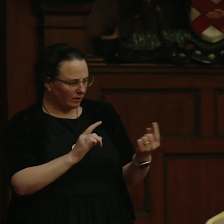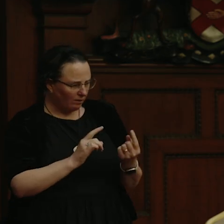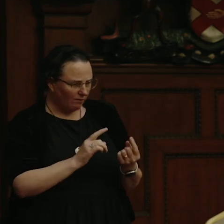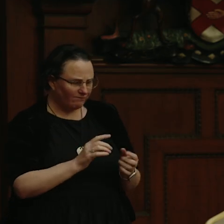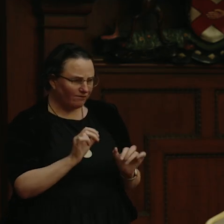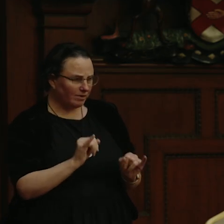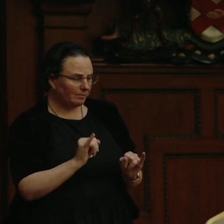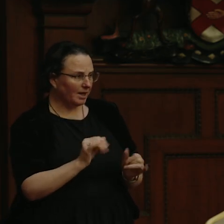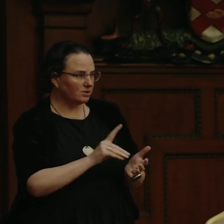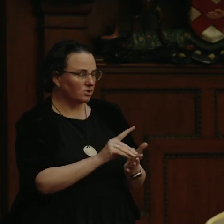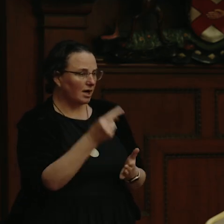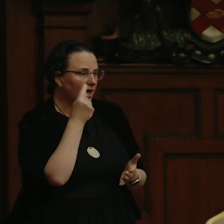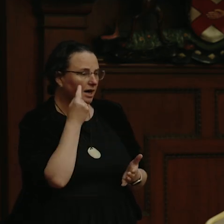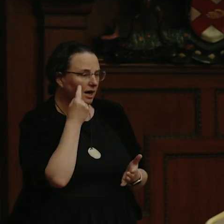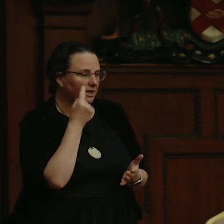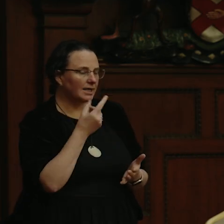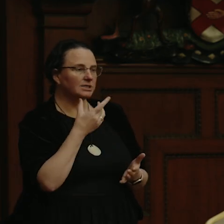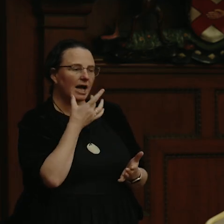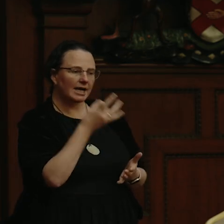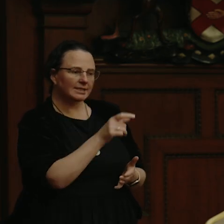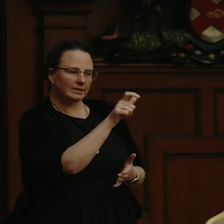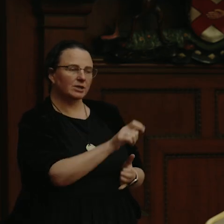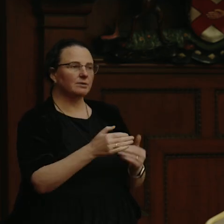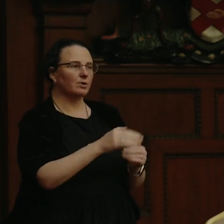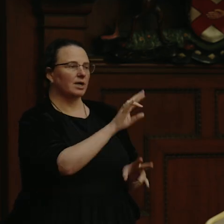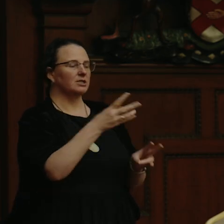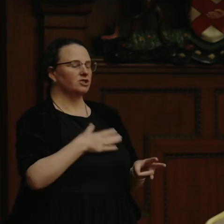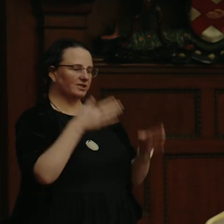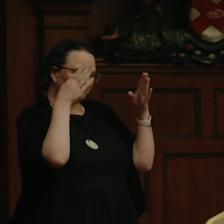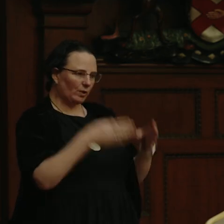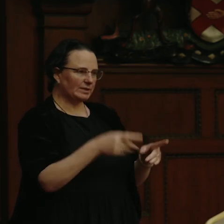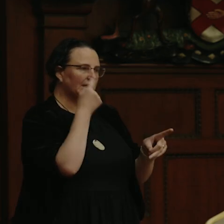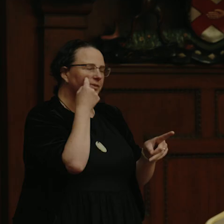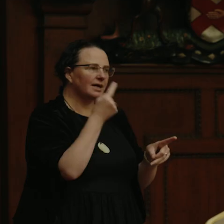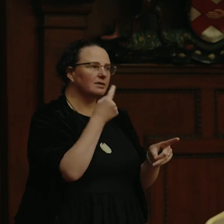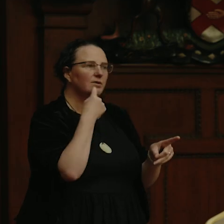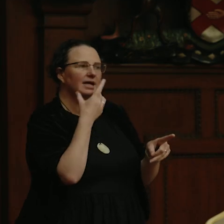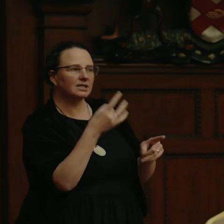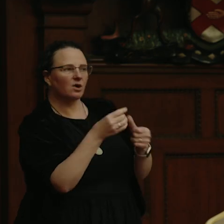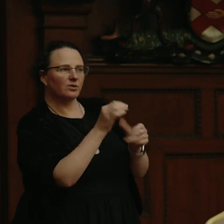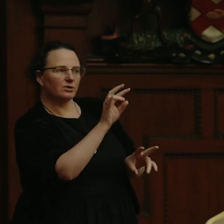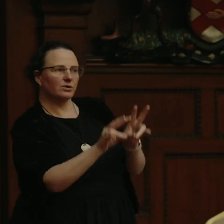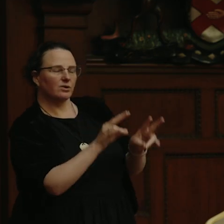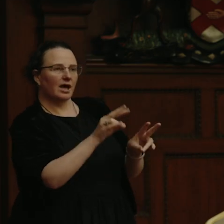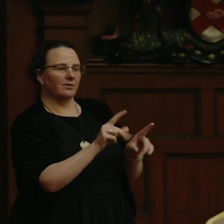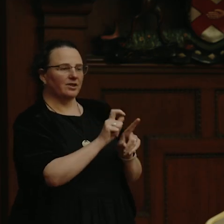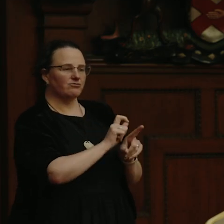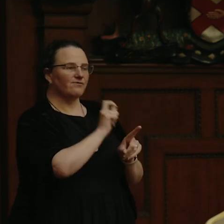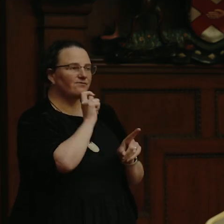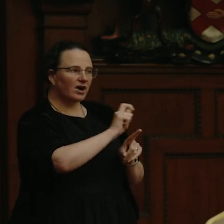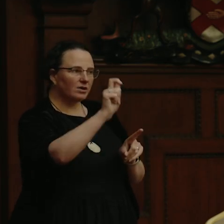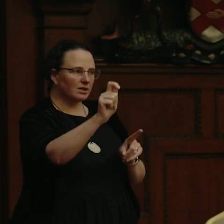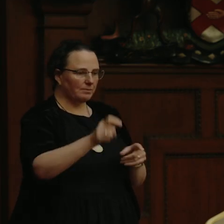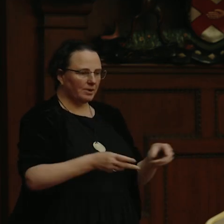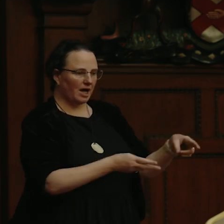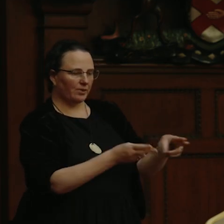dry eye, and it's about asking more questions and not just looking at the eyes. And the referral pathway, I'm sure